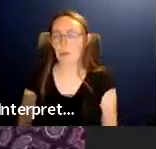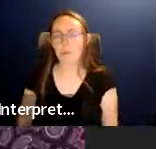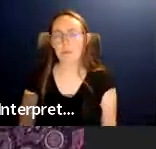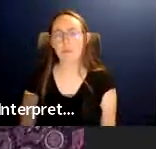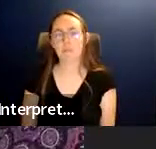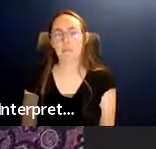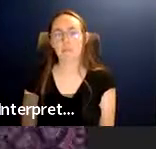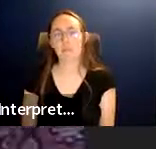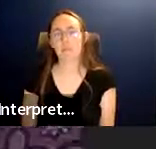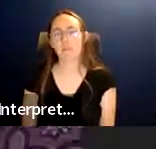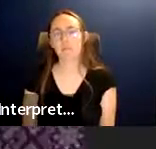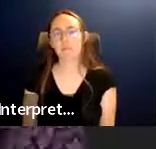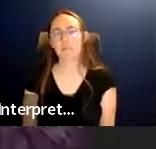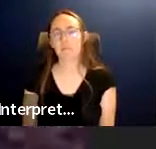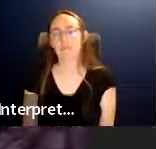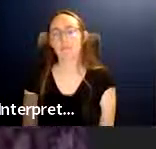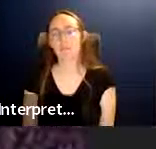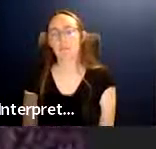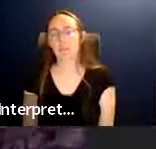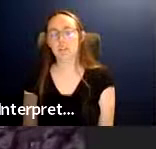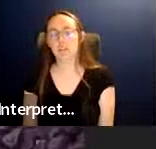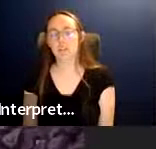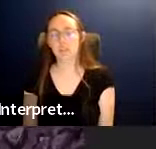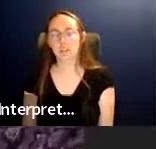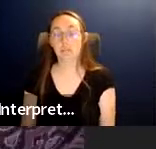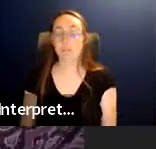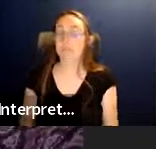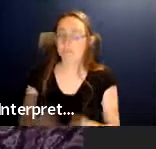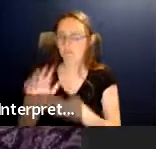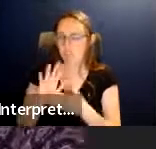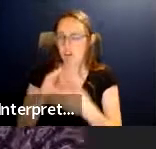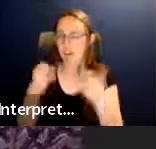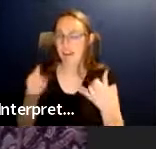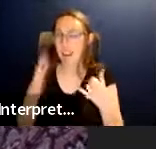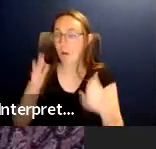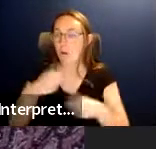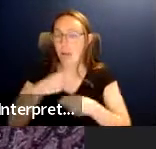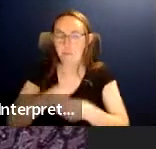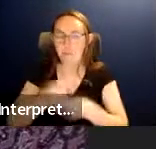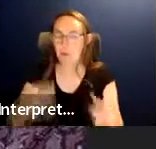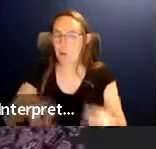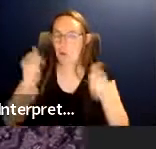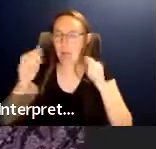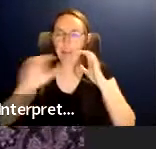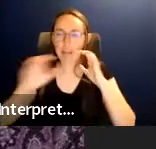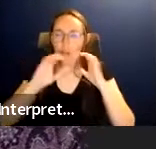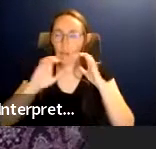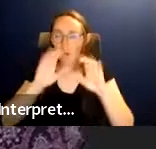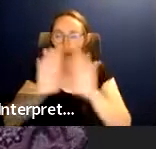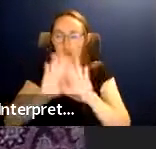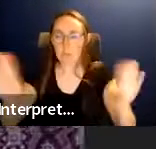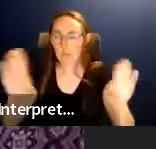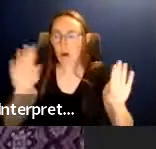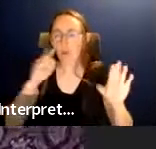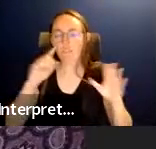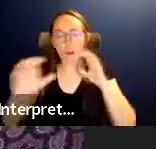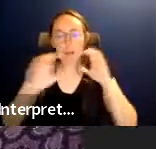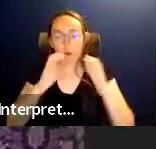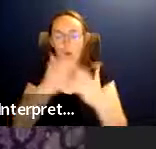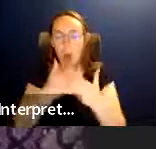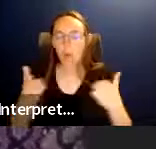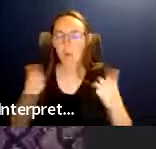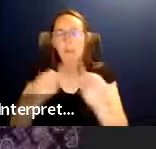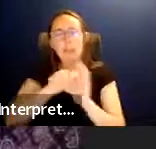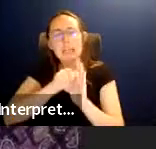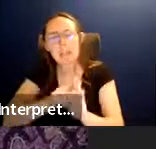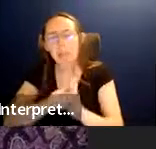All right, we are going to make a rapid communication board for object communication. You can also do symbols, other